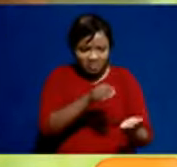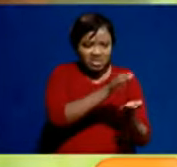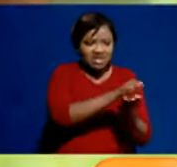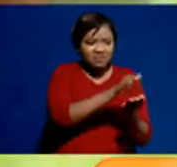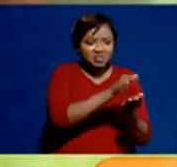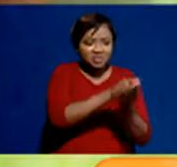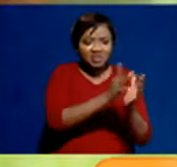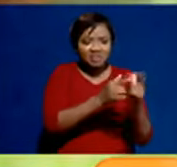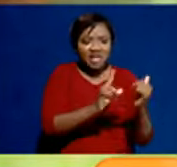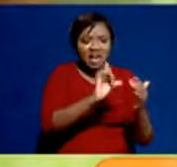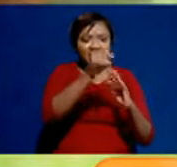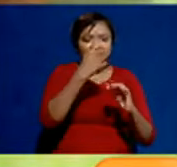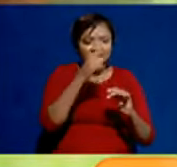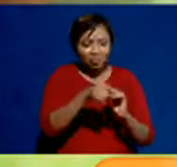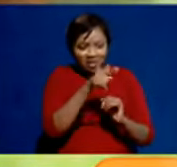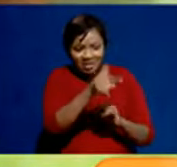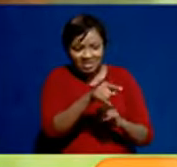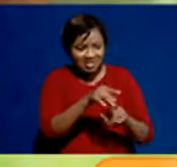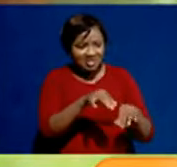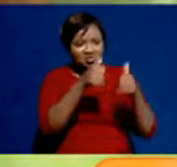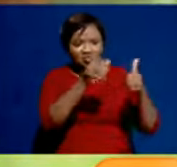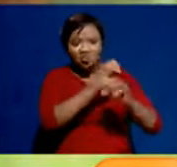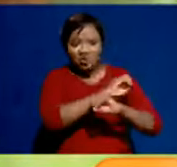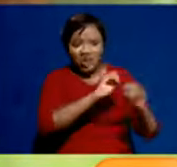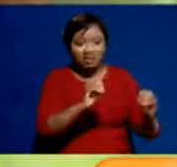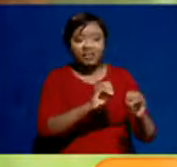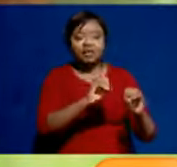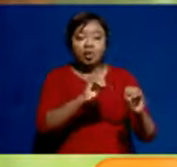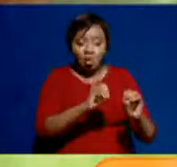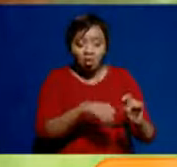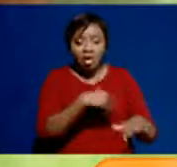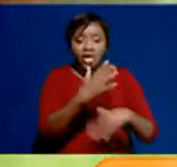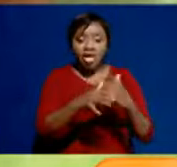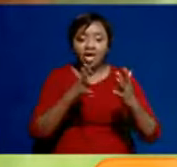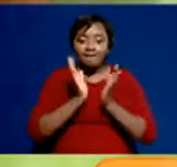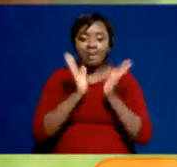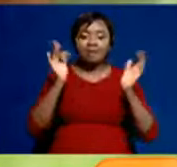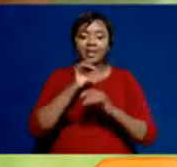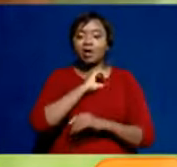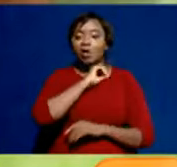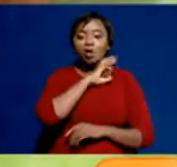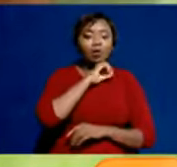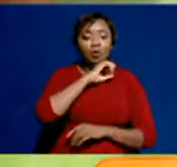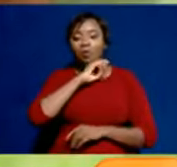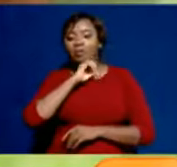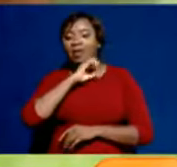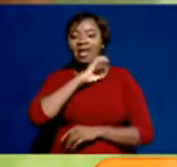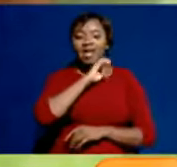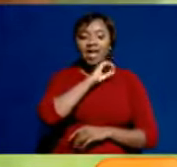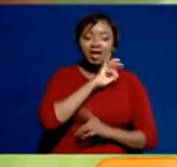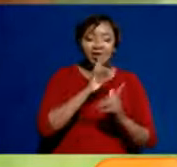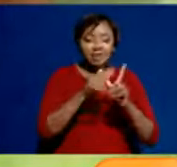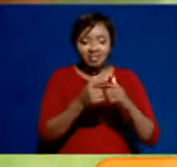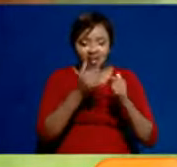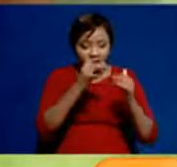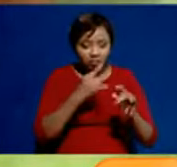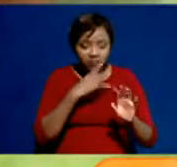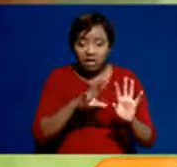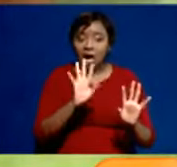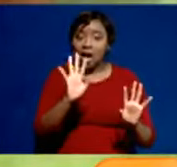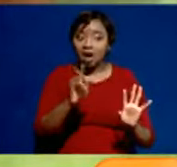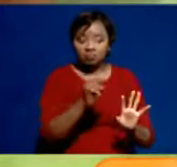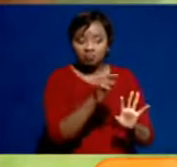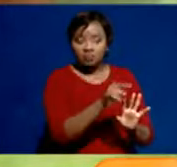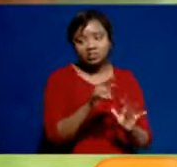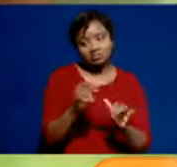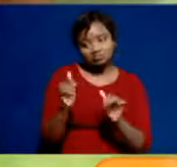it becomes fit for human consumption. It's only missing just a little thing, you know? Just